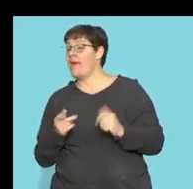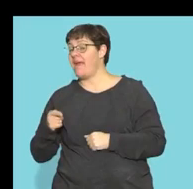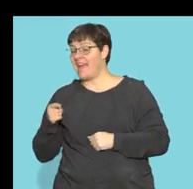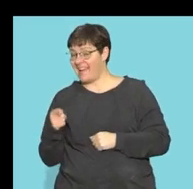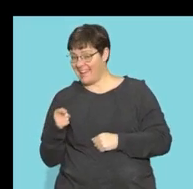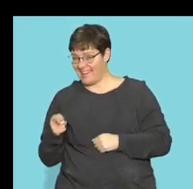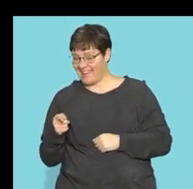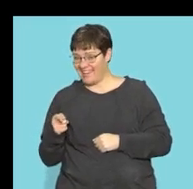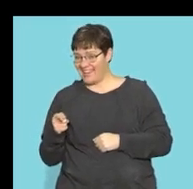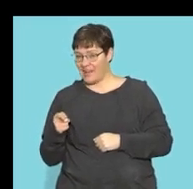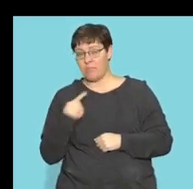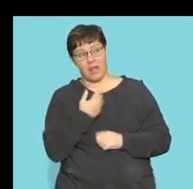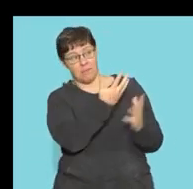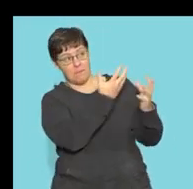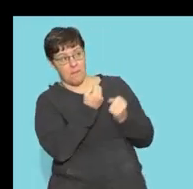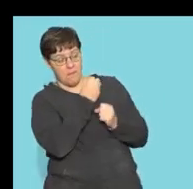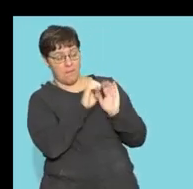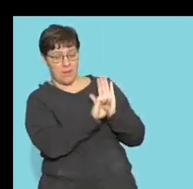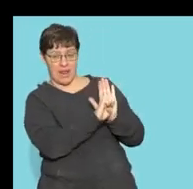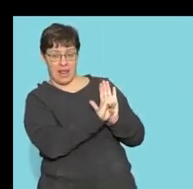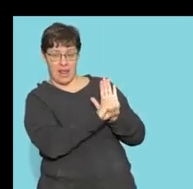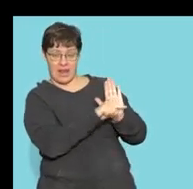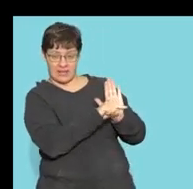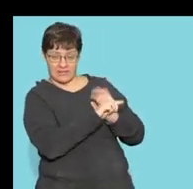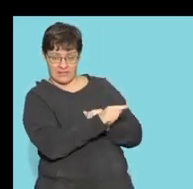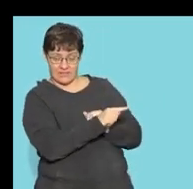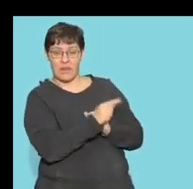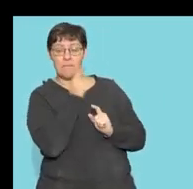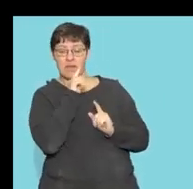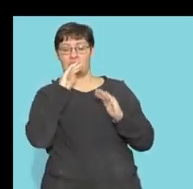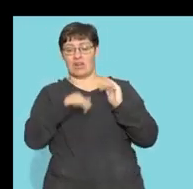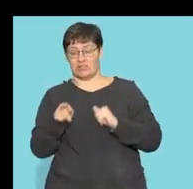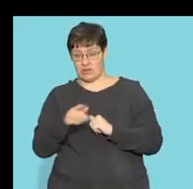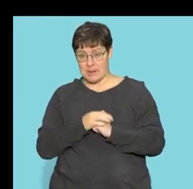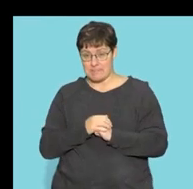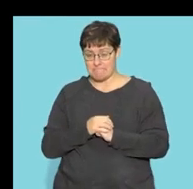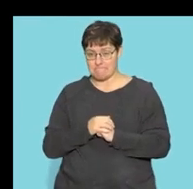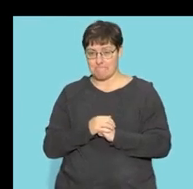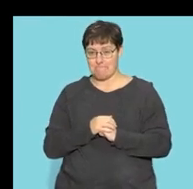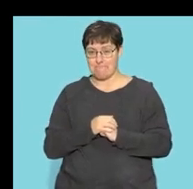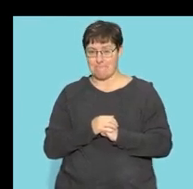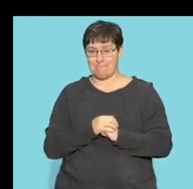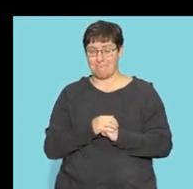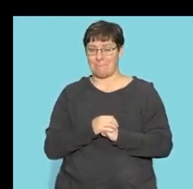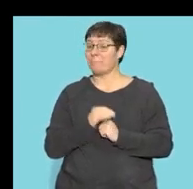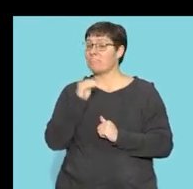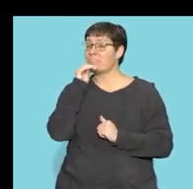reaction is going to be the other reaction, which is the gaining of electrons. So it's the reduction